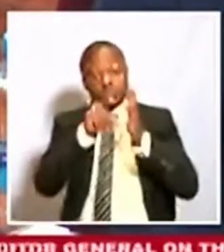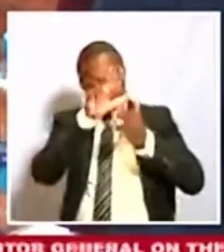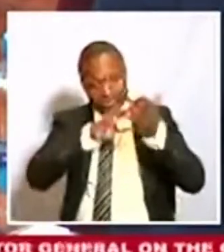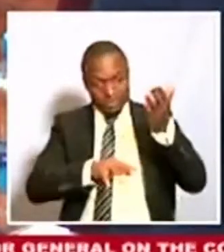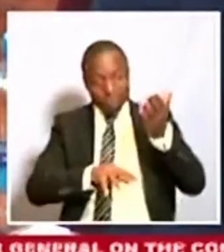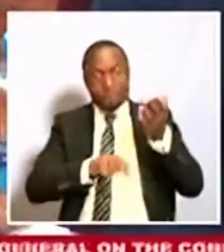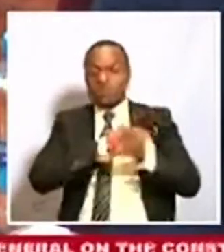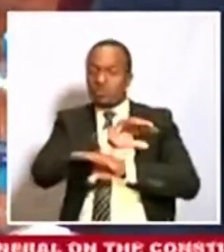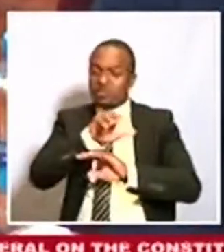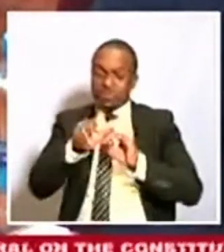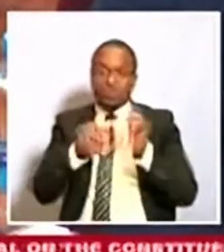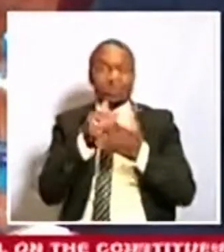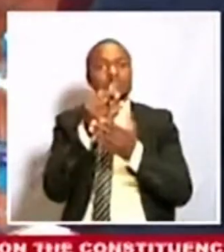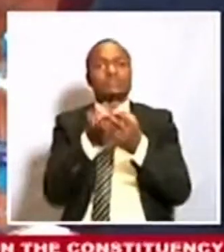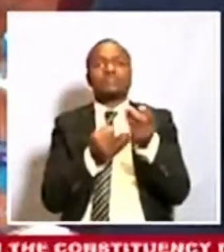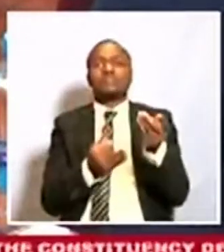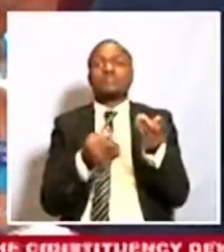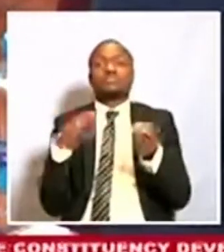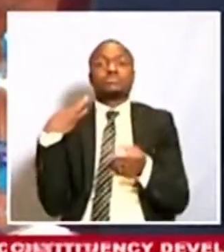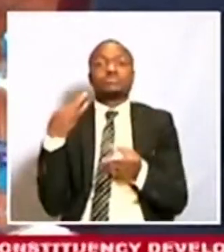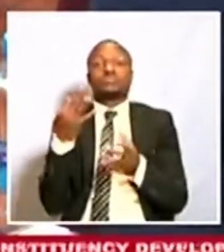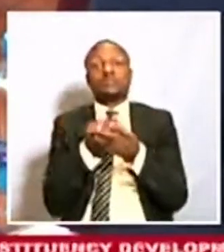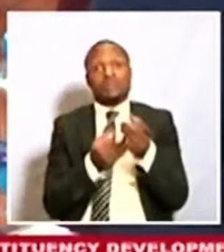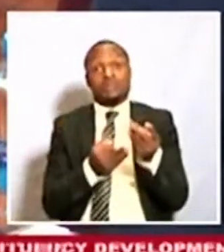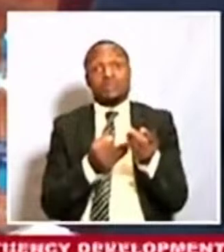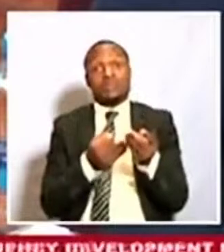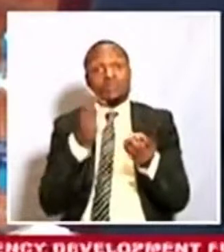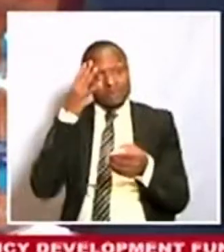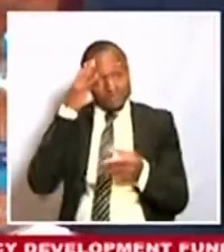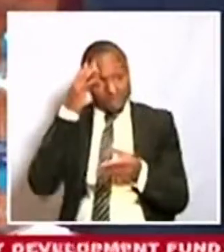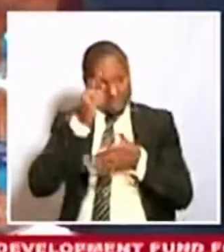was what the auditors found, that some of